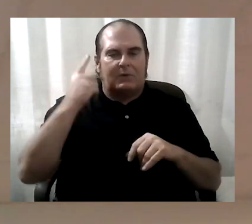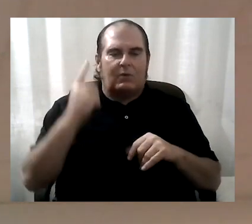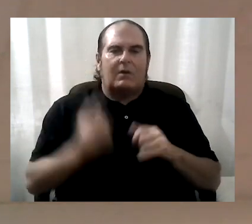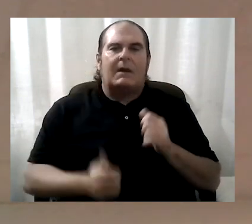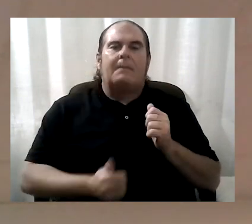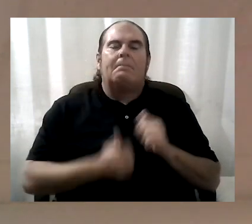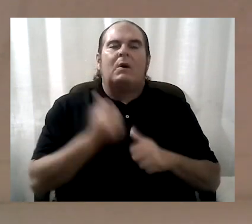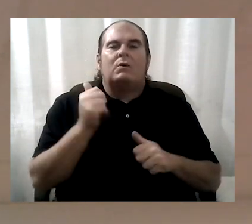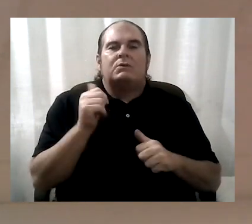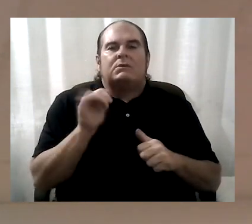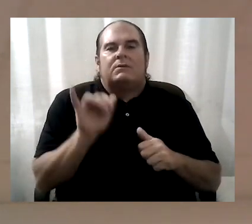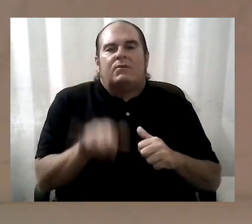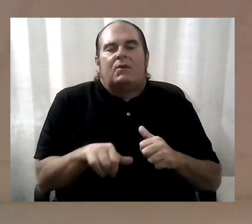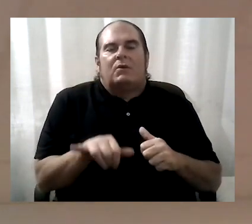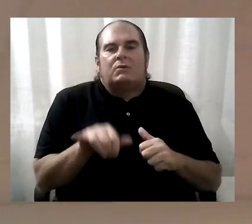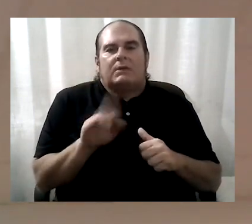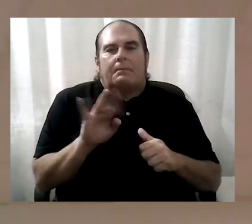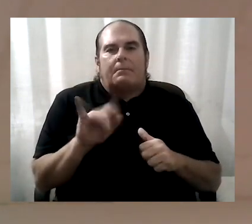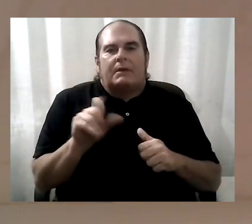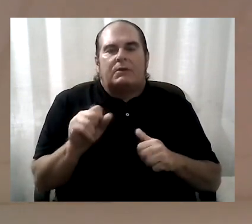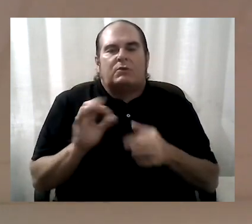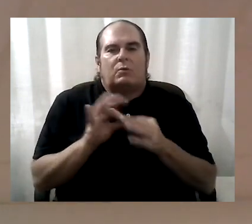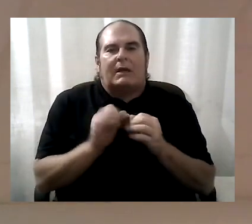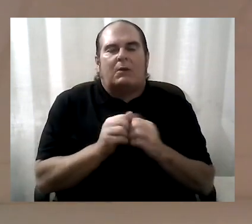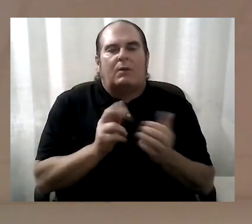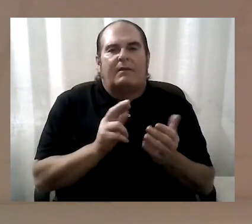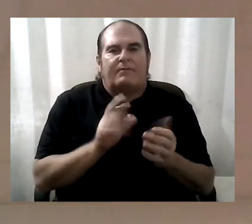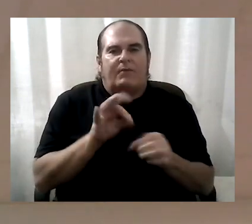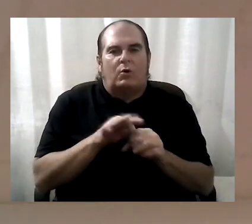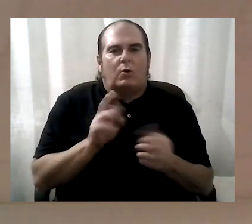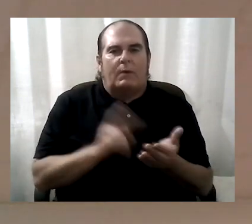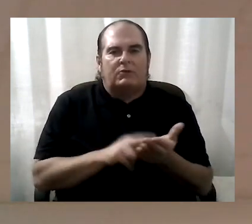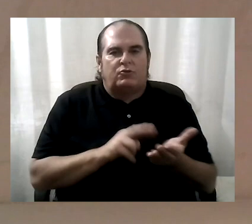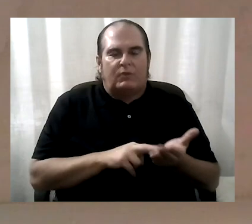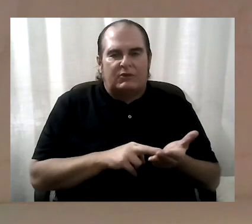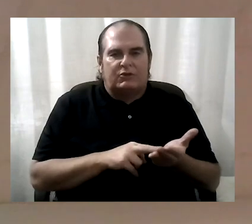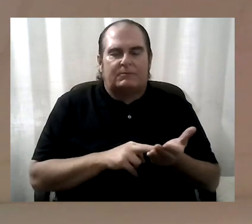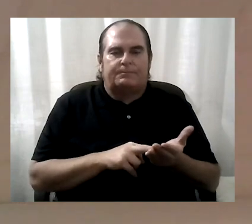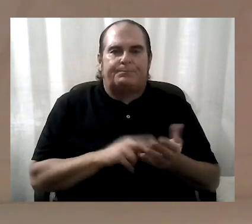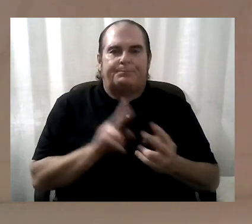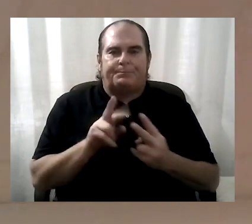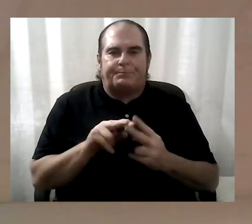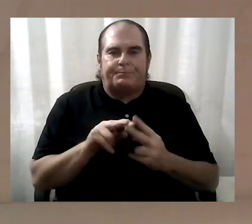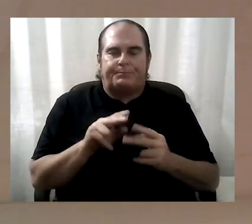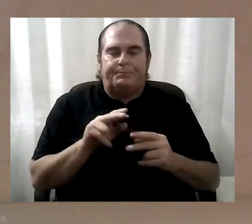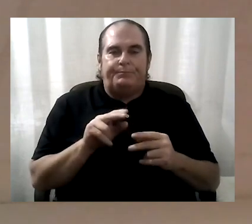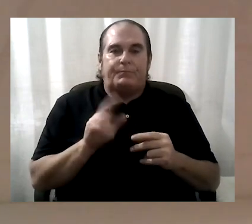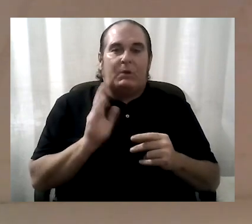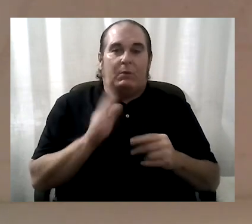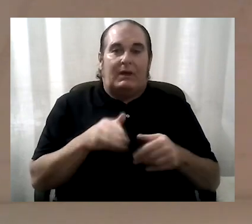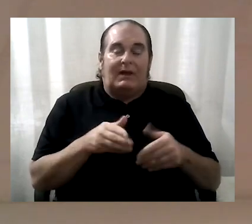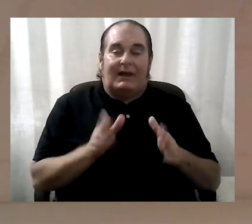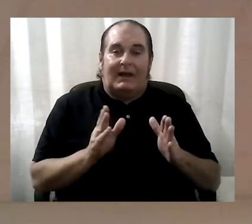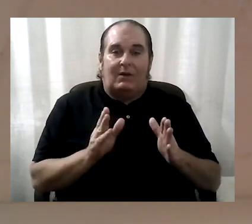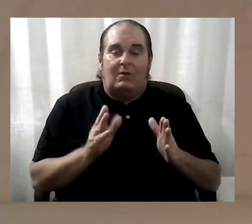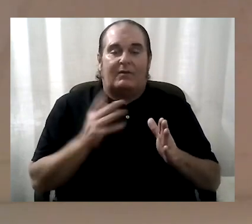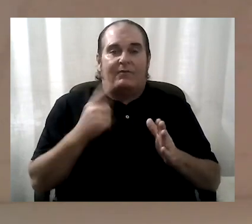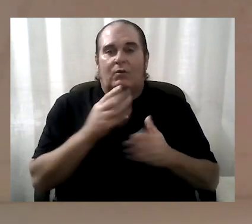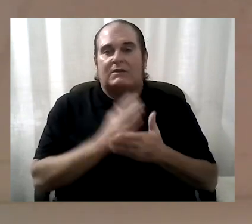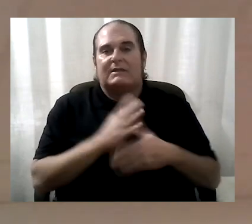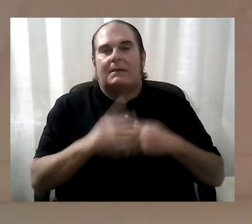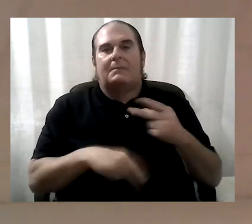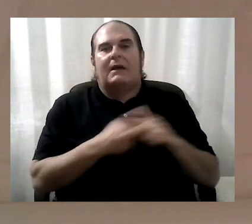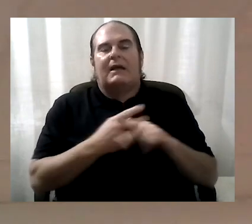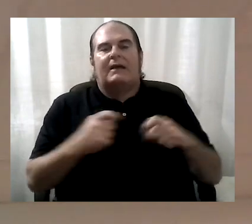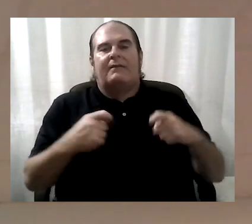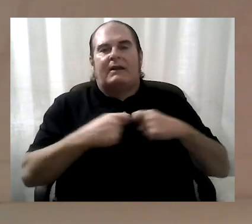around registration would either A, allow for some form of electronic registration,